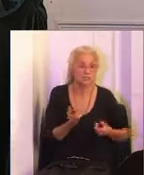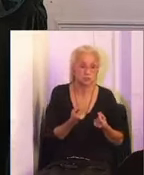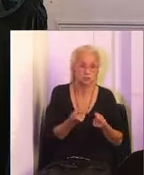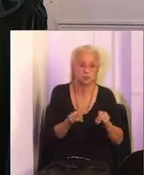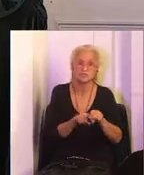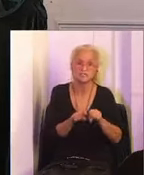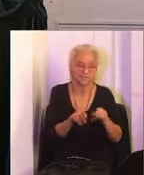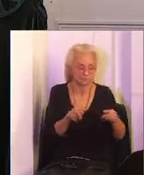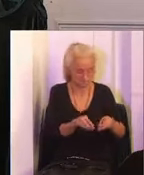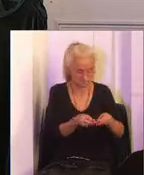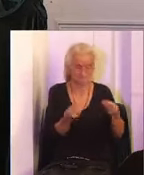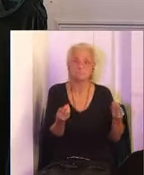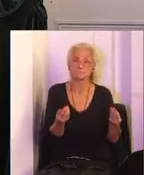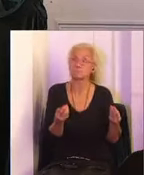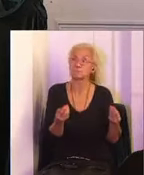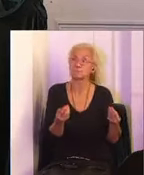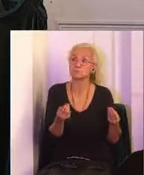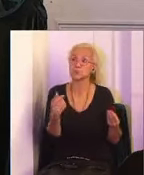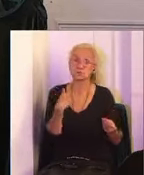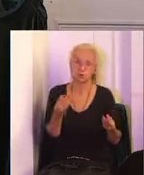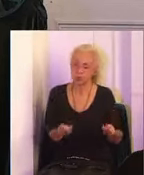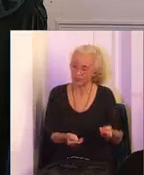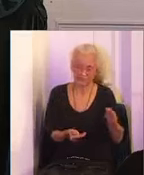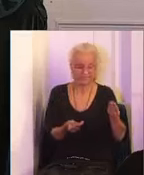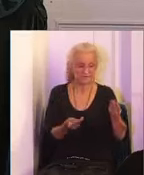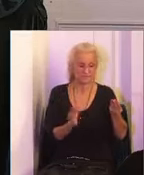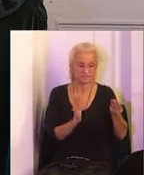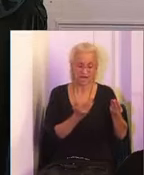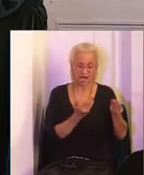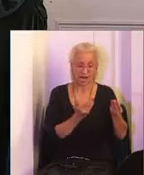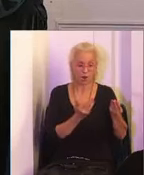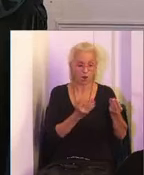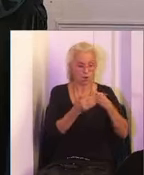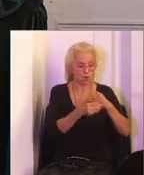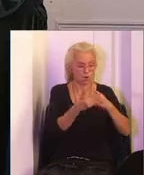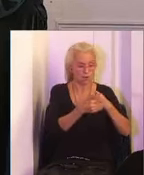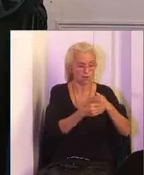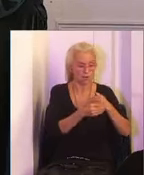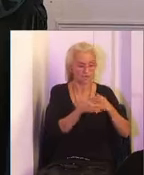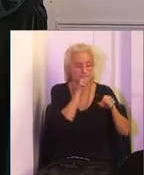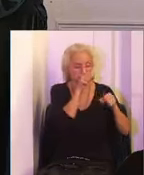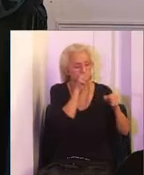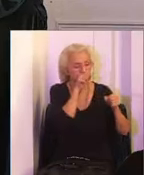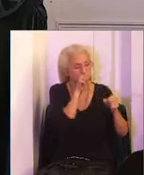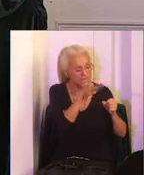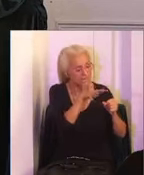likewise. So we lift our bread, bless it, and break it together.